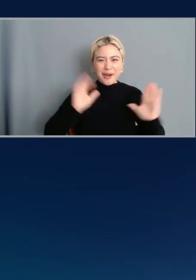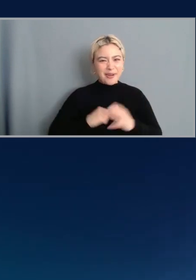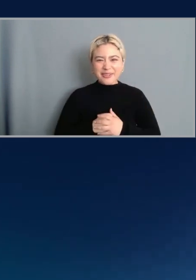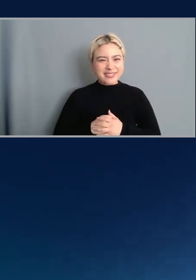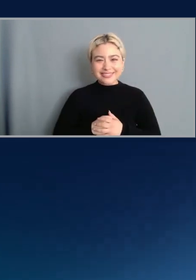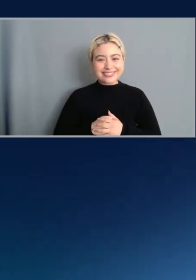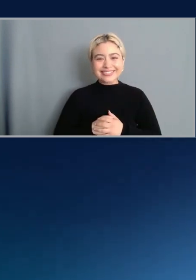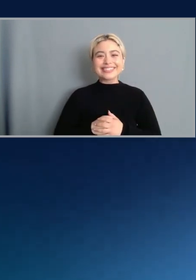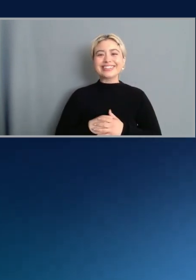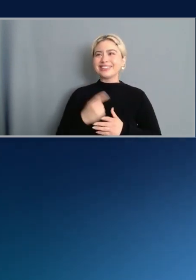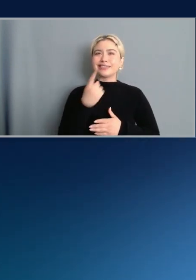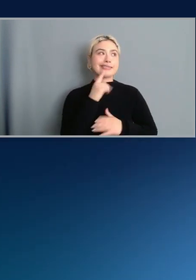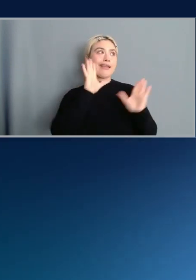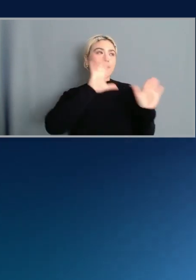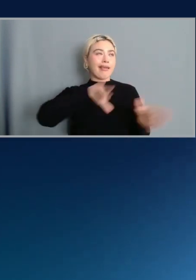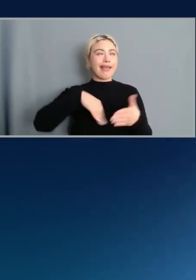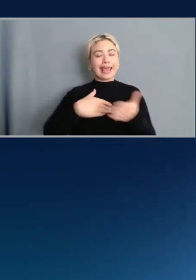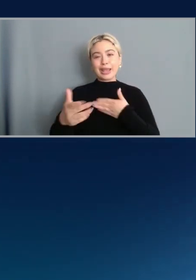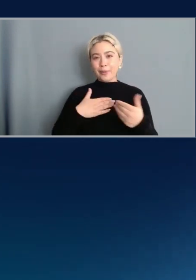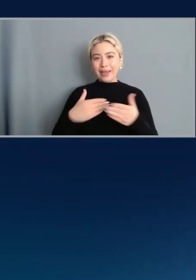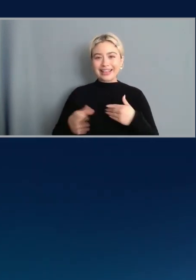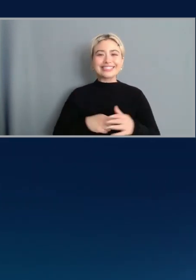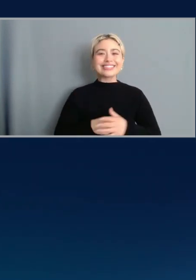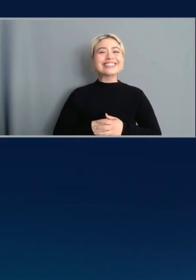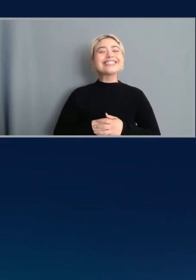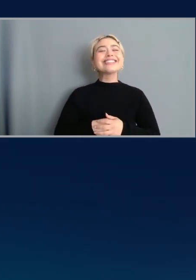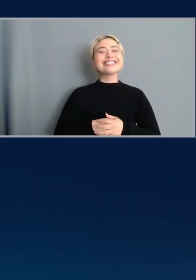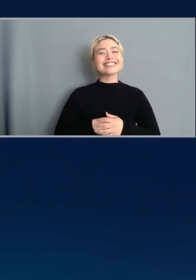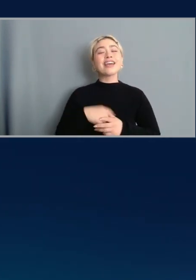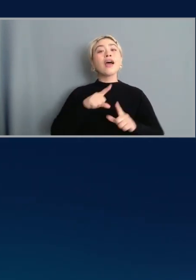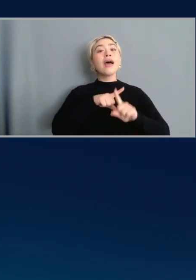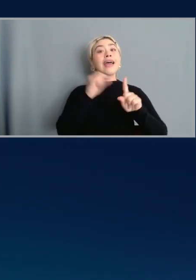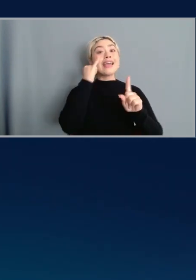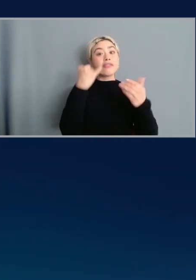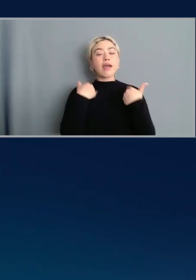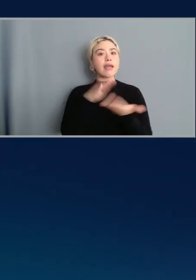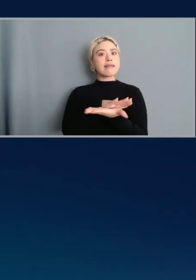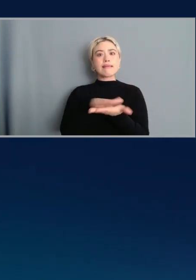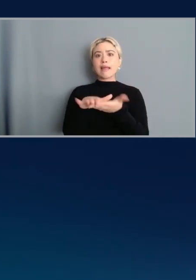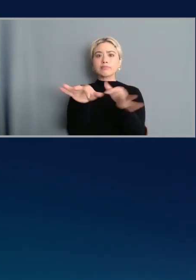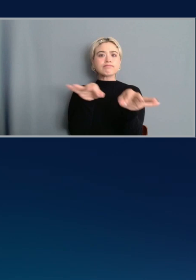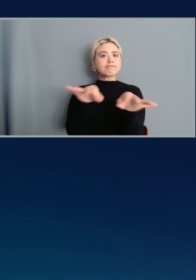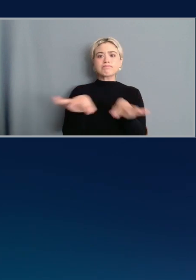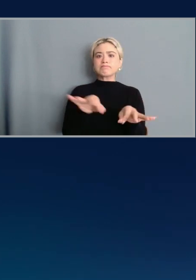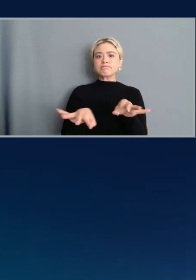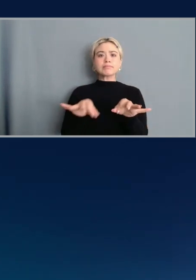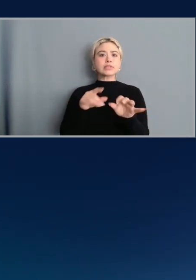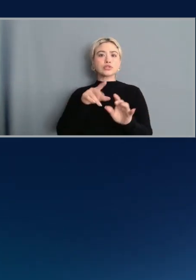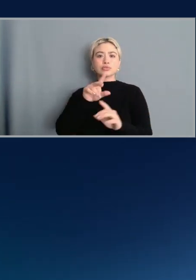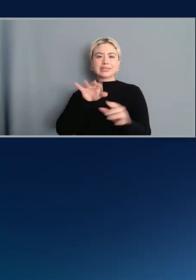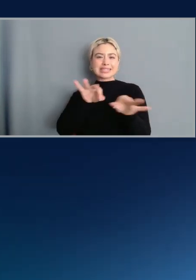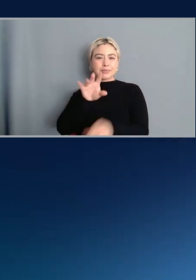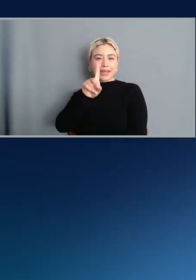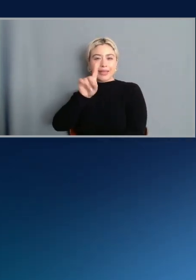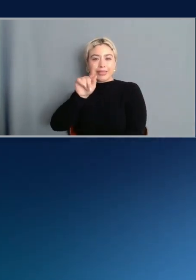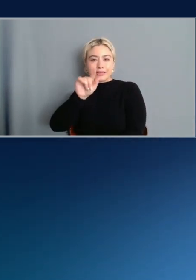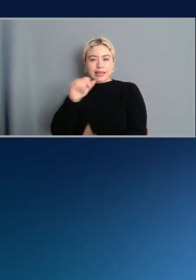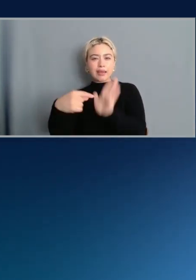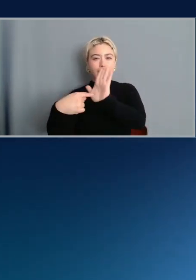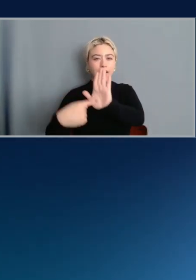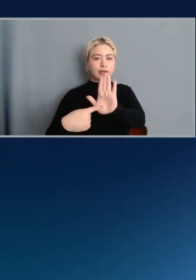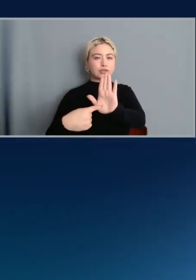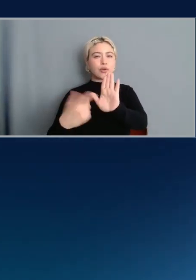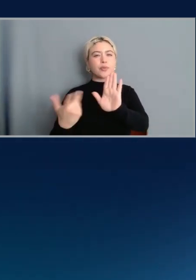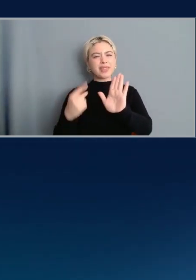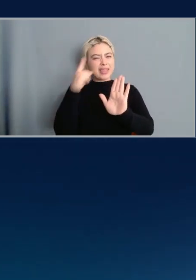anyways. I don't know what this is. So, but if I had a nice little description of what this data is, if it can if a thing could understand